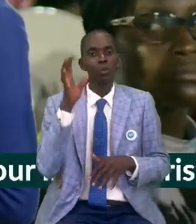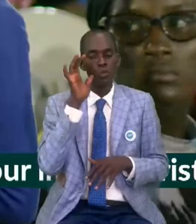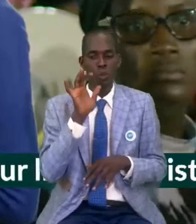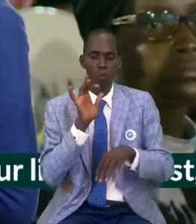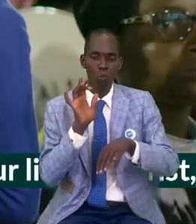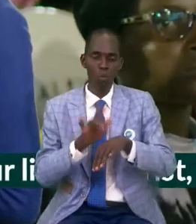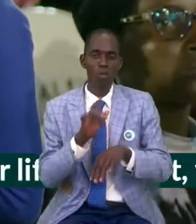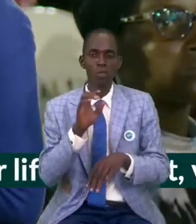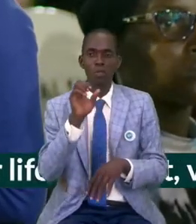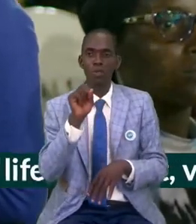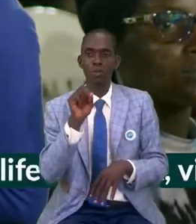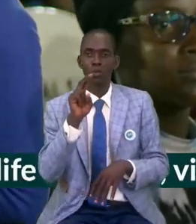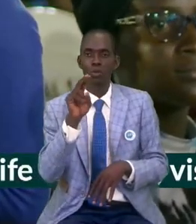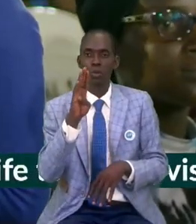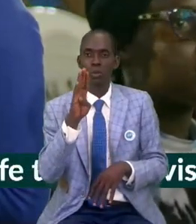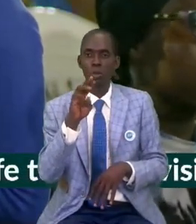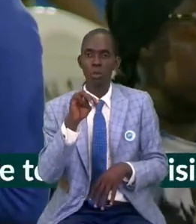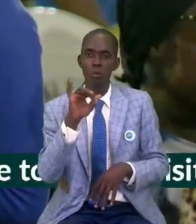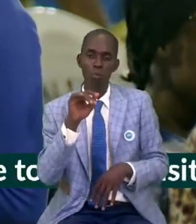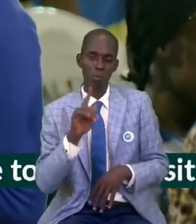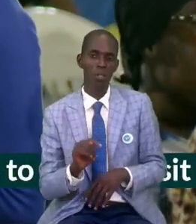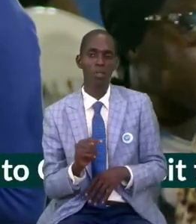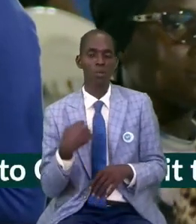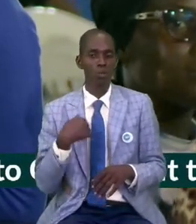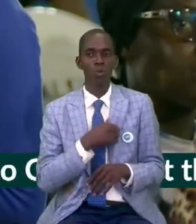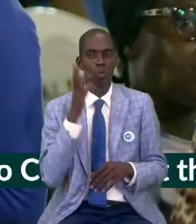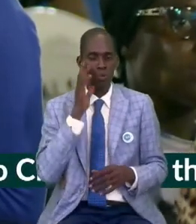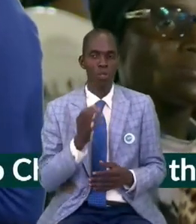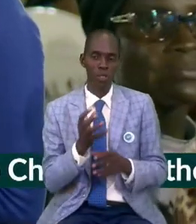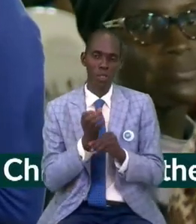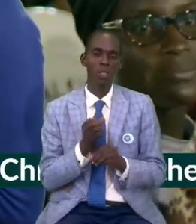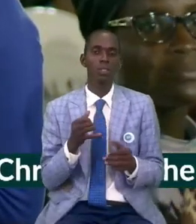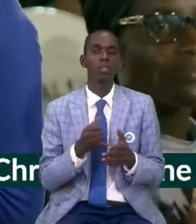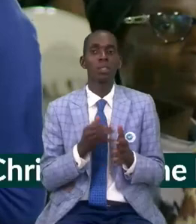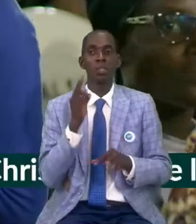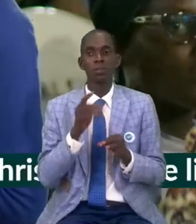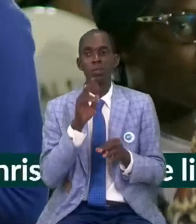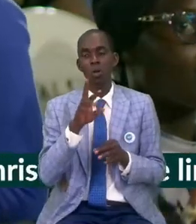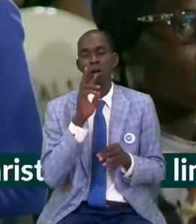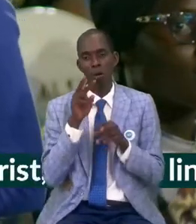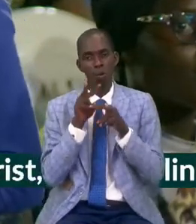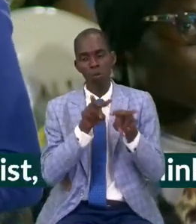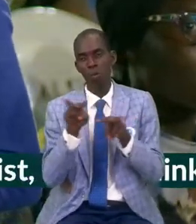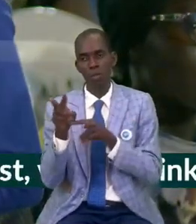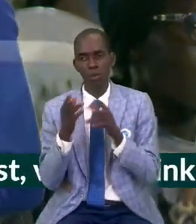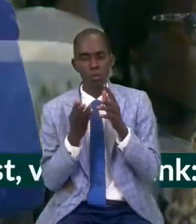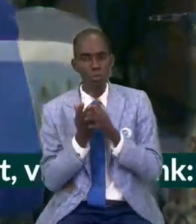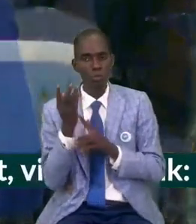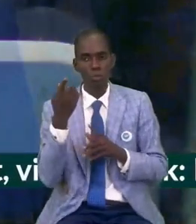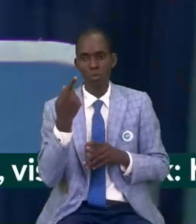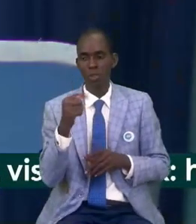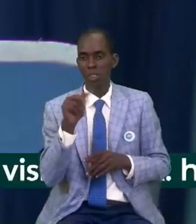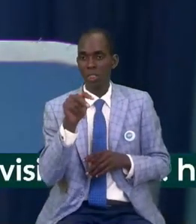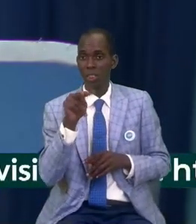radio or television, please take your biro and write this phone